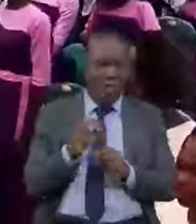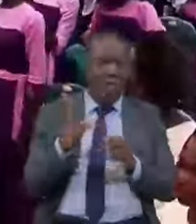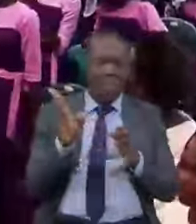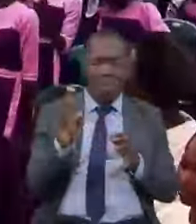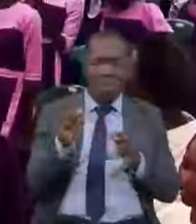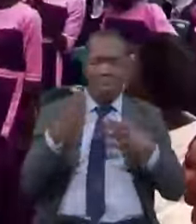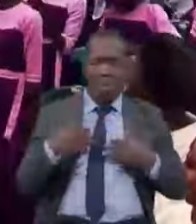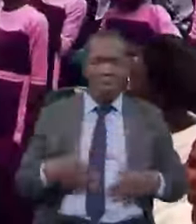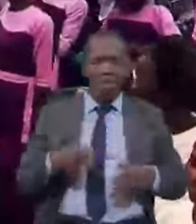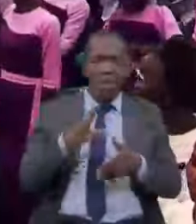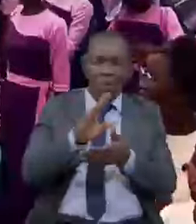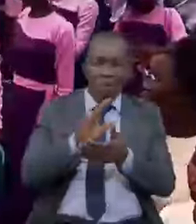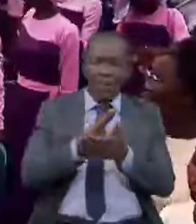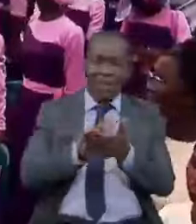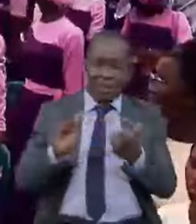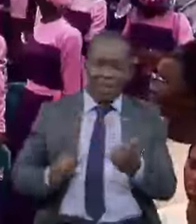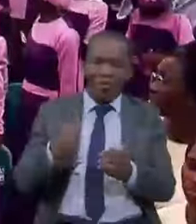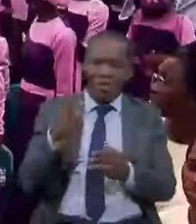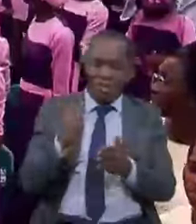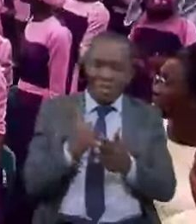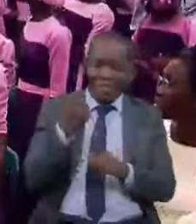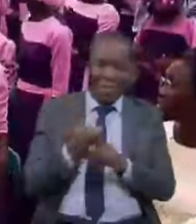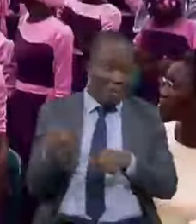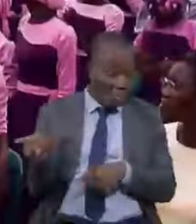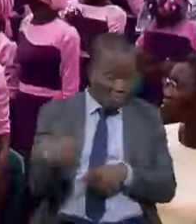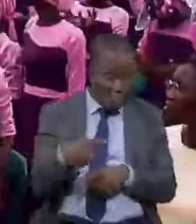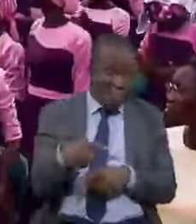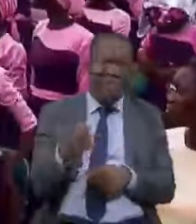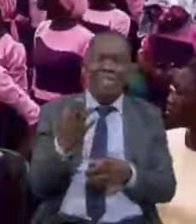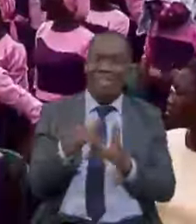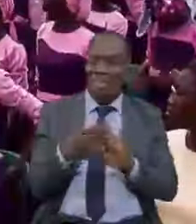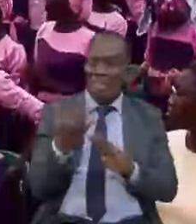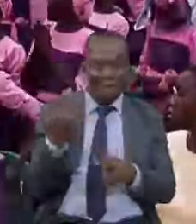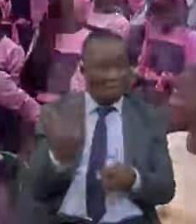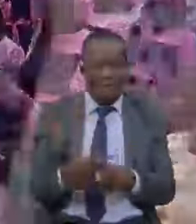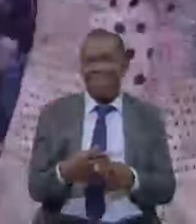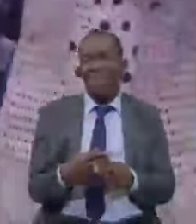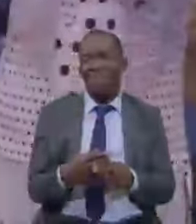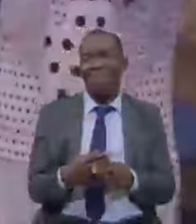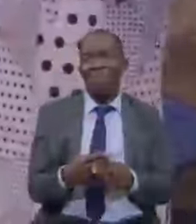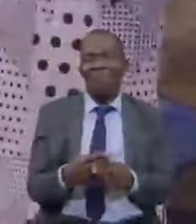your blessing away from you in Jesus' name.